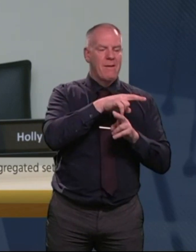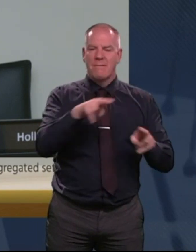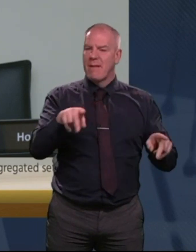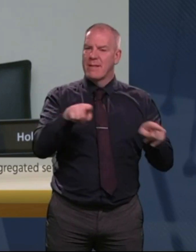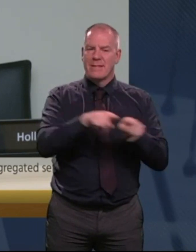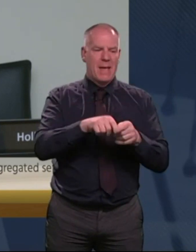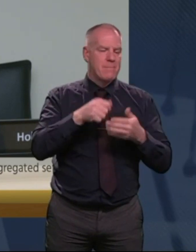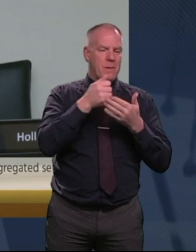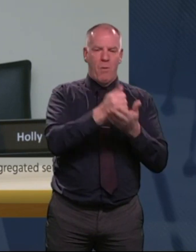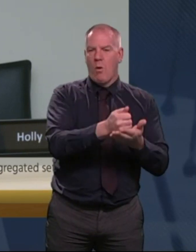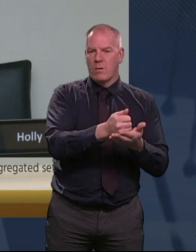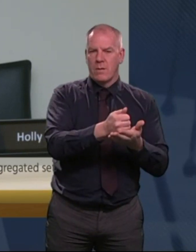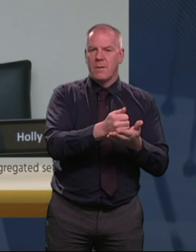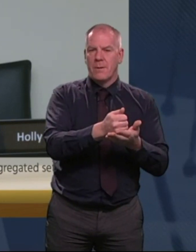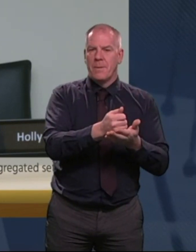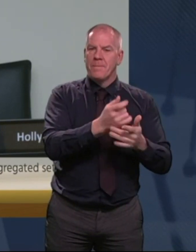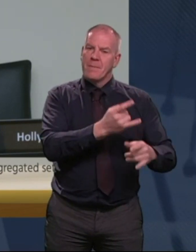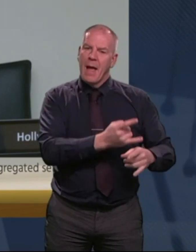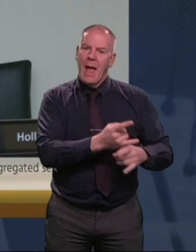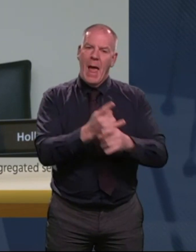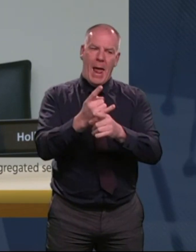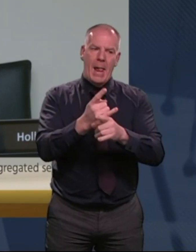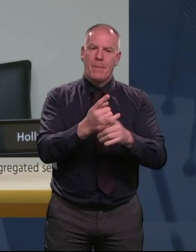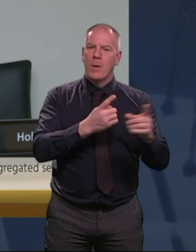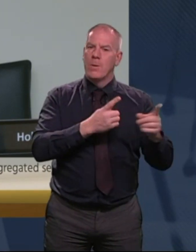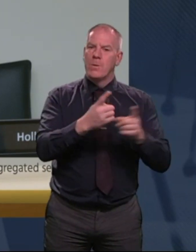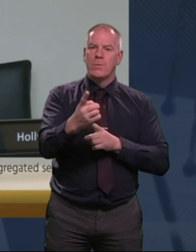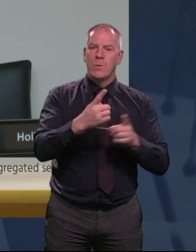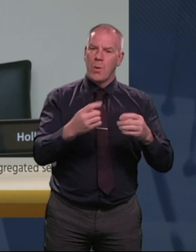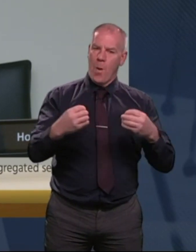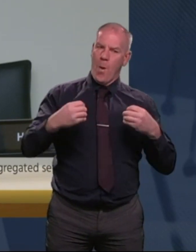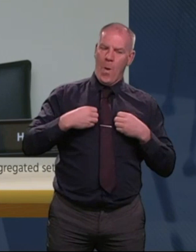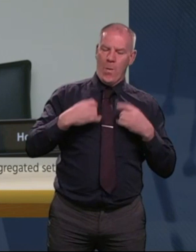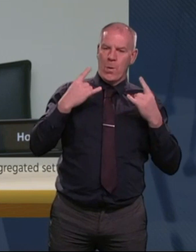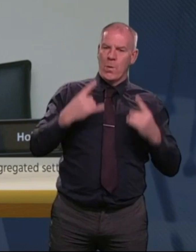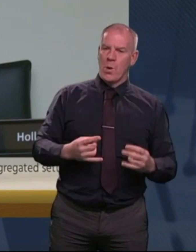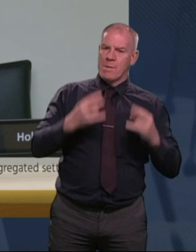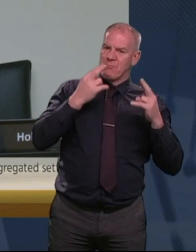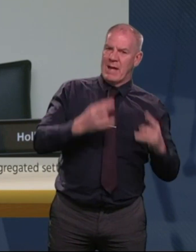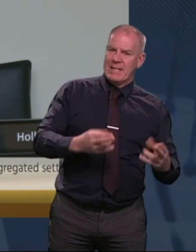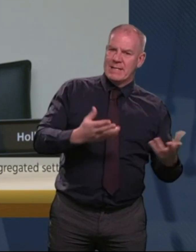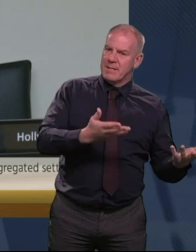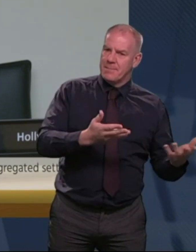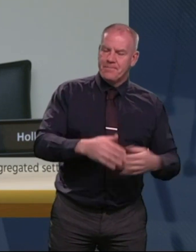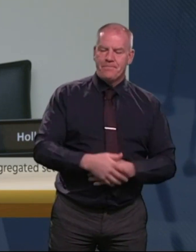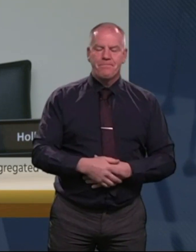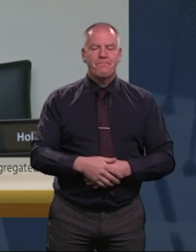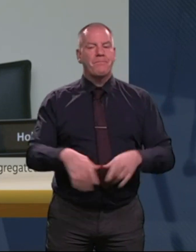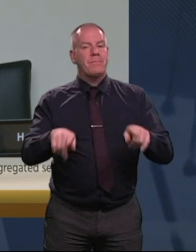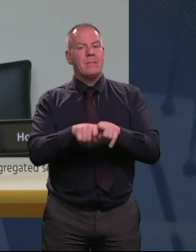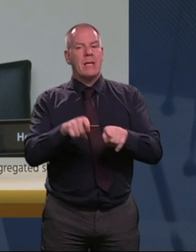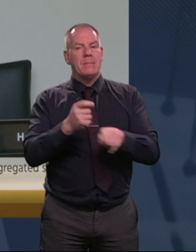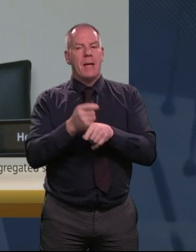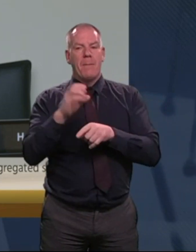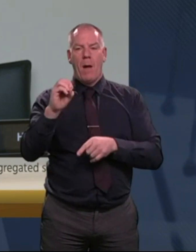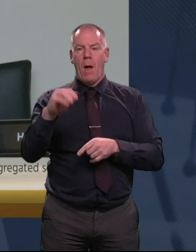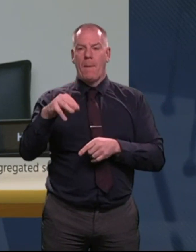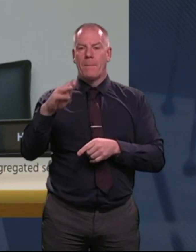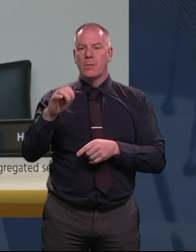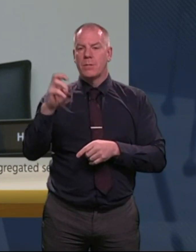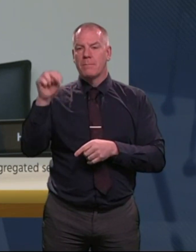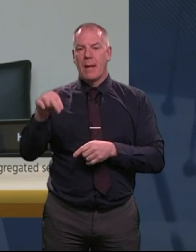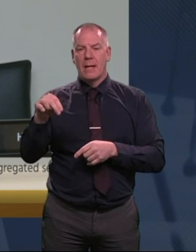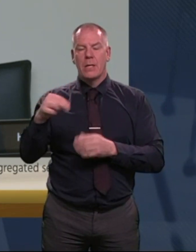same support in place to help them exercise and enjoy their human rights. Similarly, the Ombudsman report into